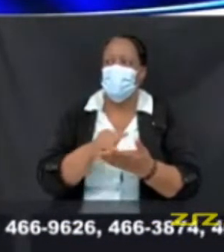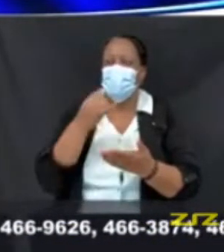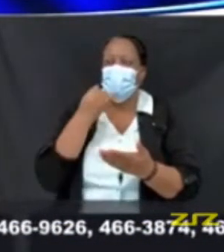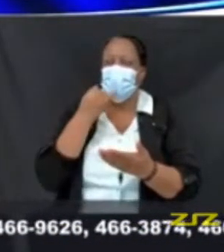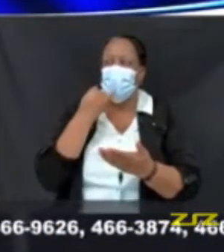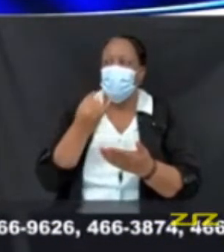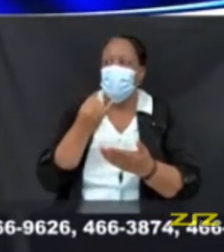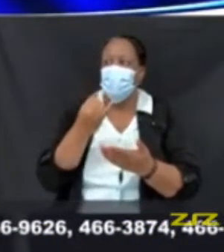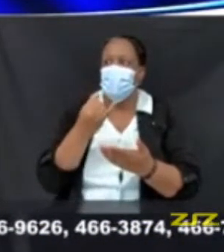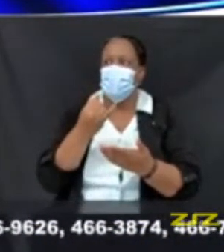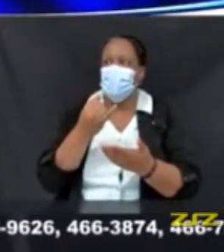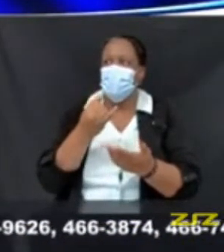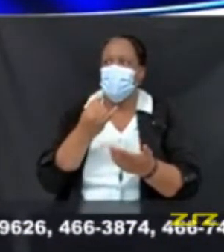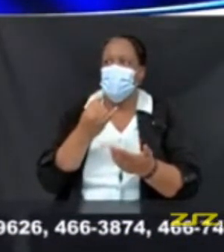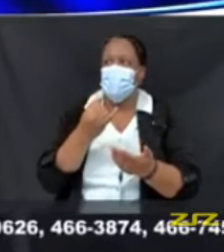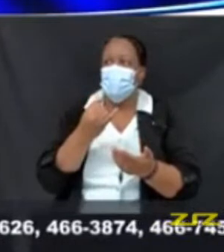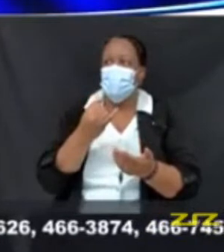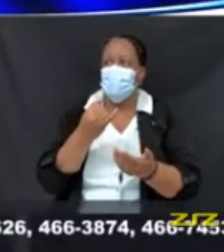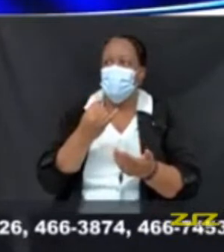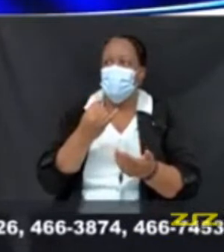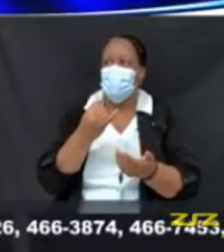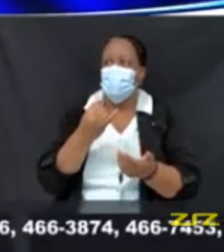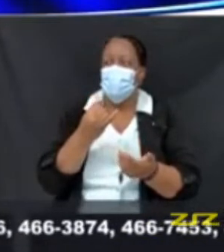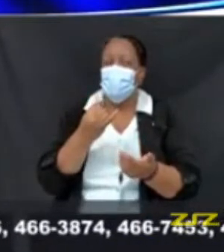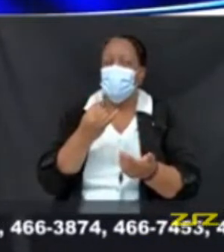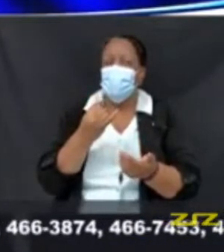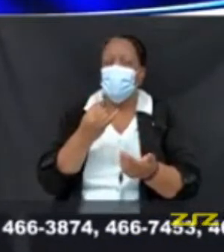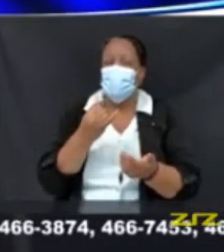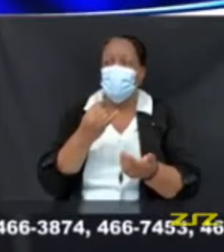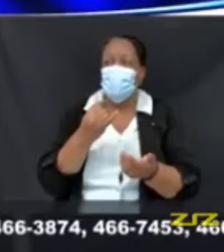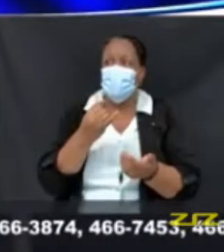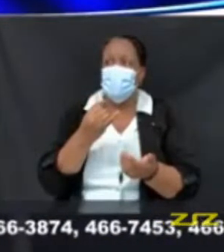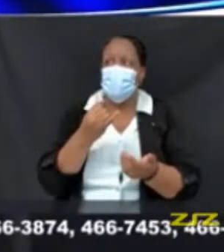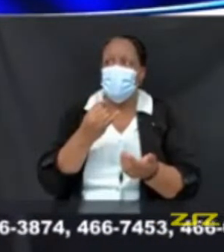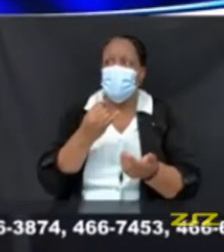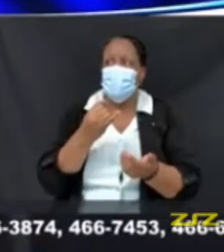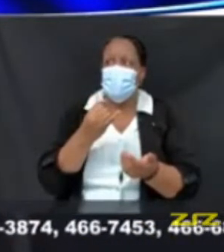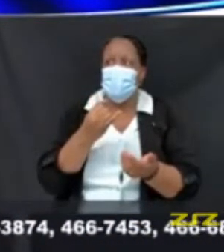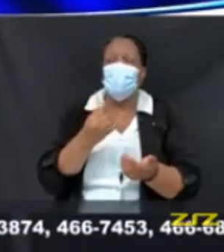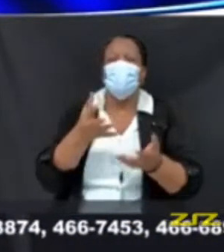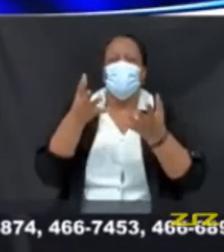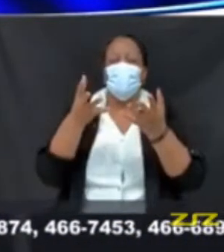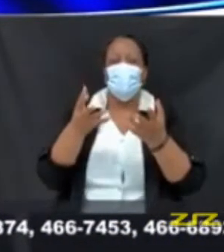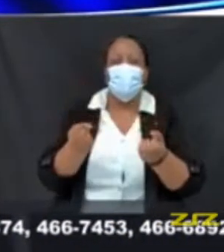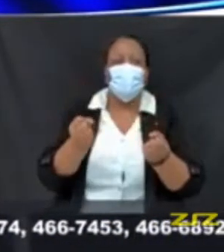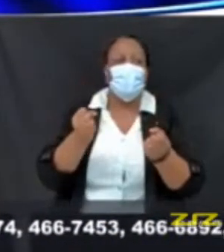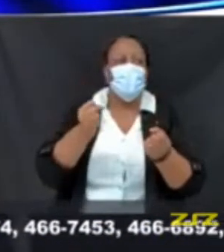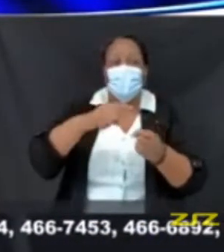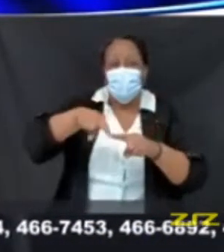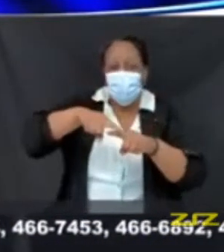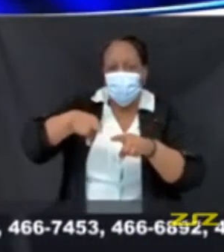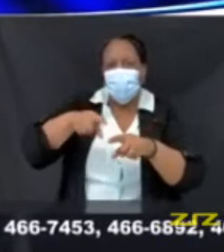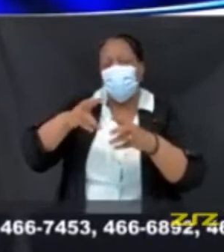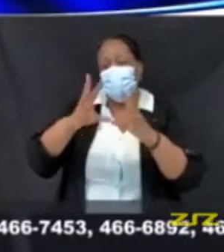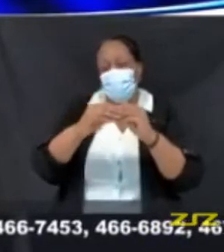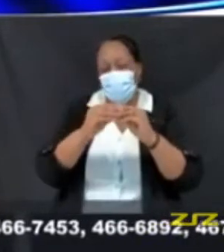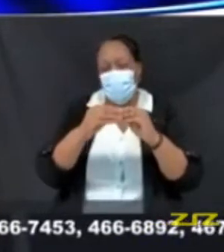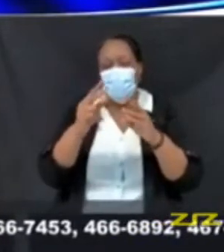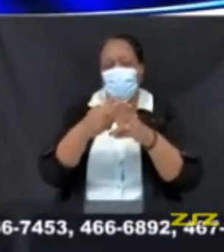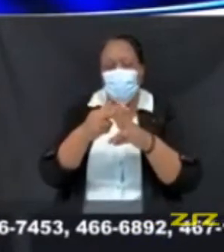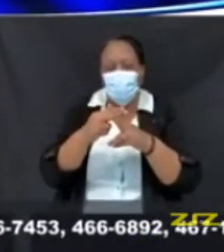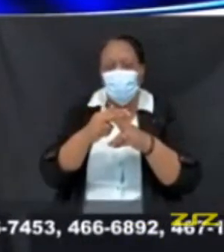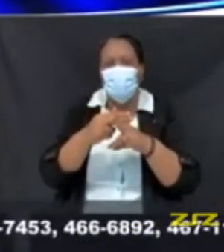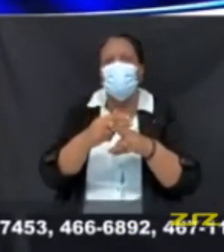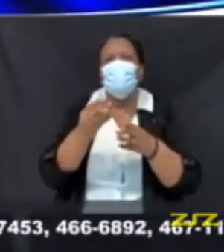charged with delivering increasing levels of commitment to effect a marked reduction in greenhouse gas emissions and